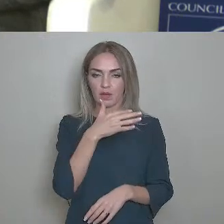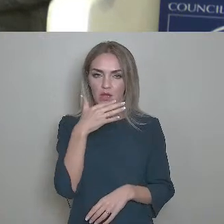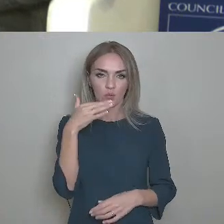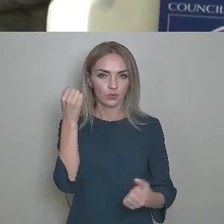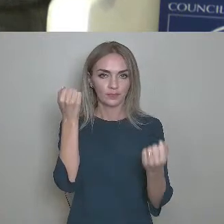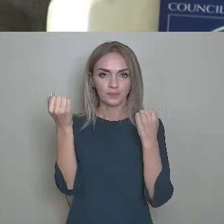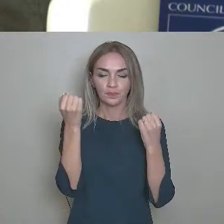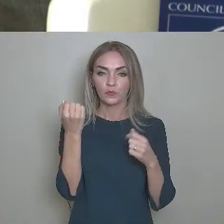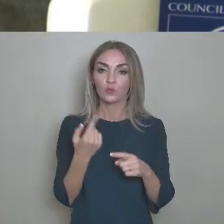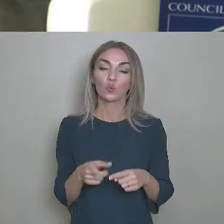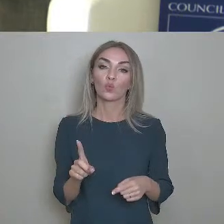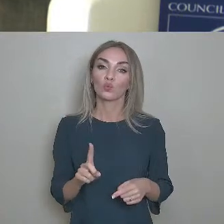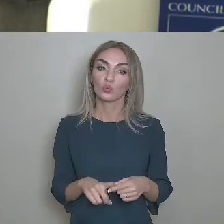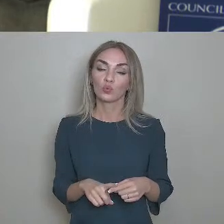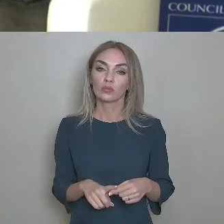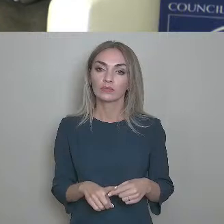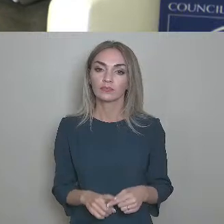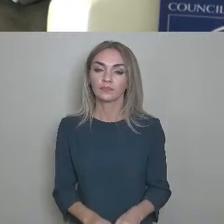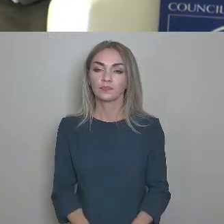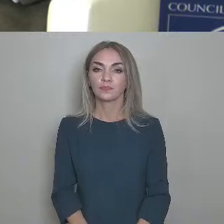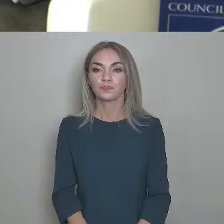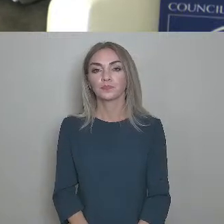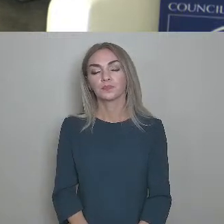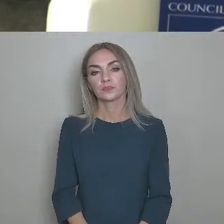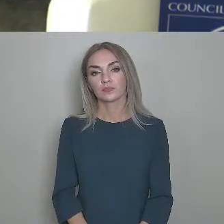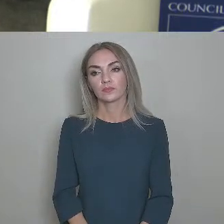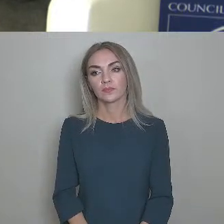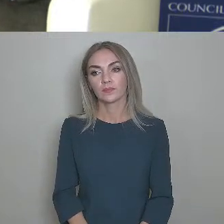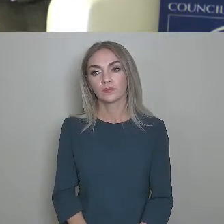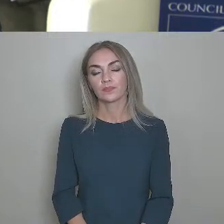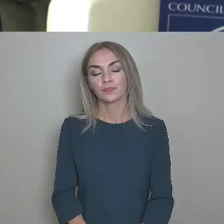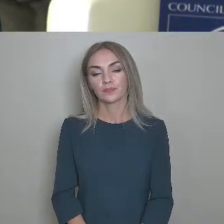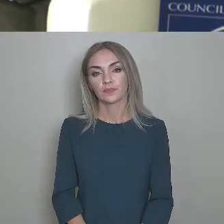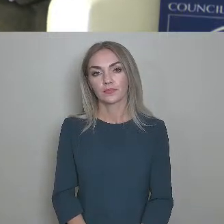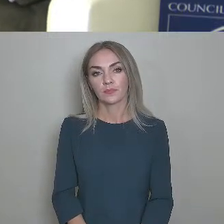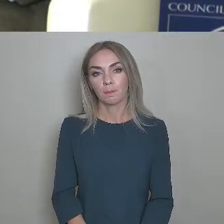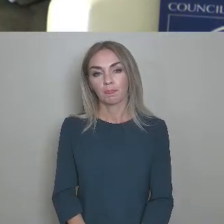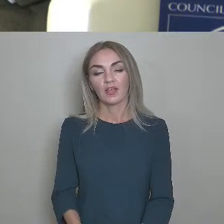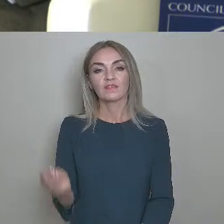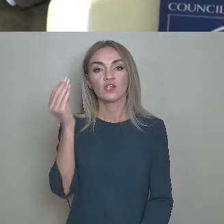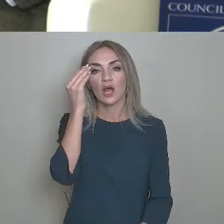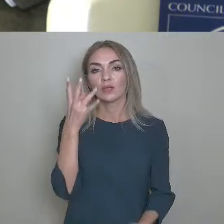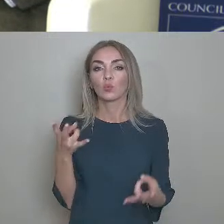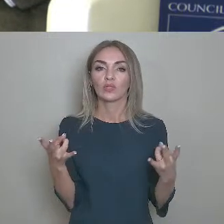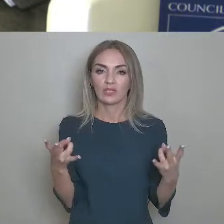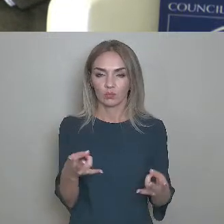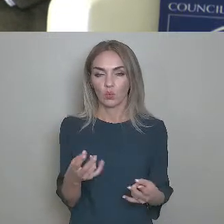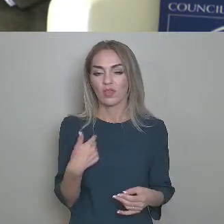of problems due to this norm in nomination, and we have to take into account.